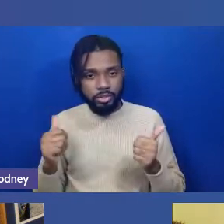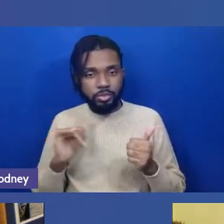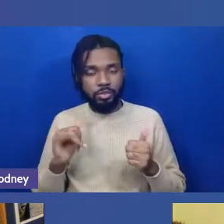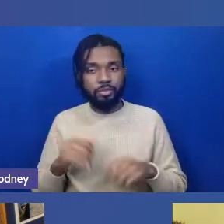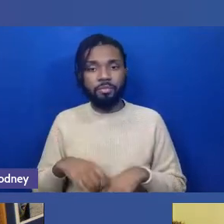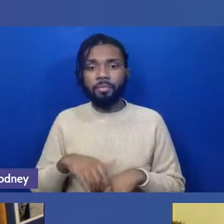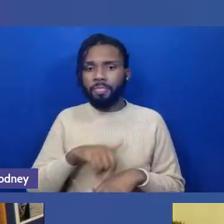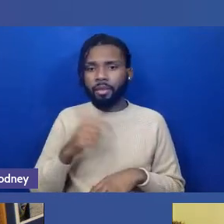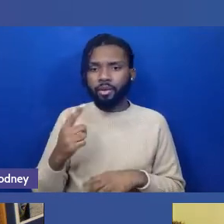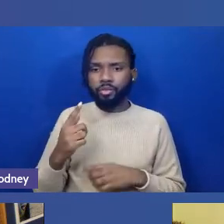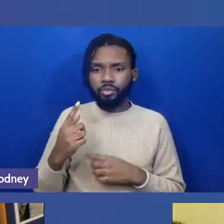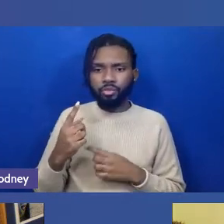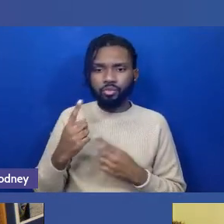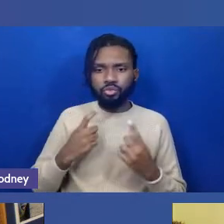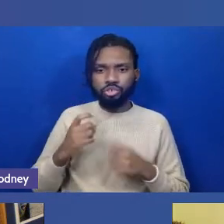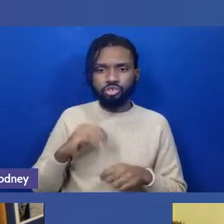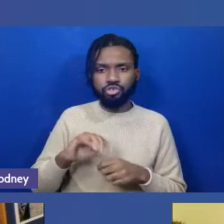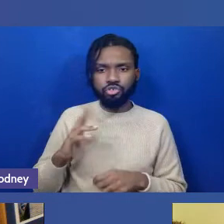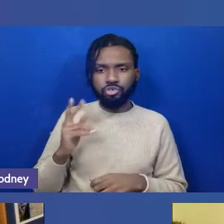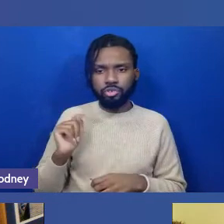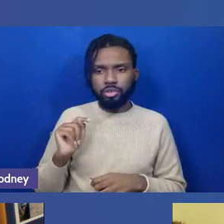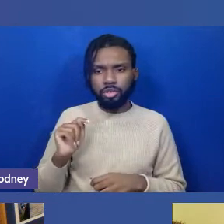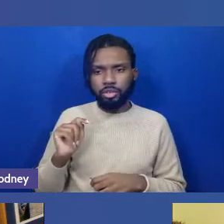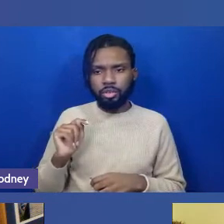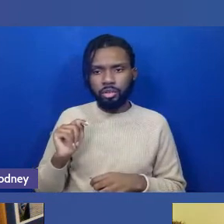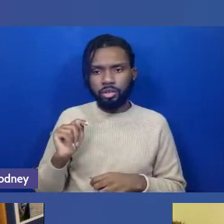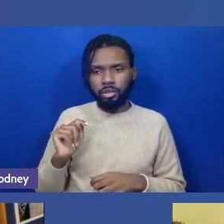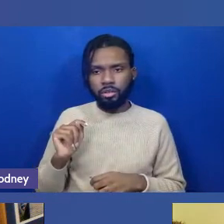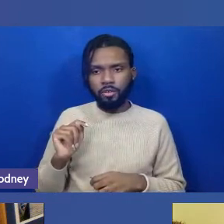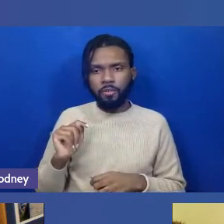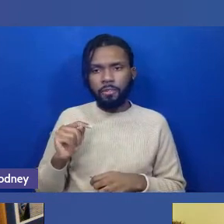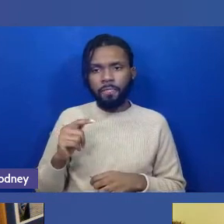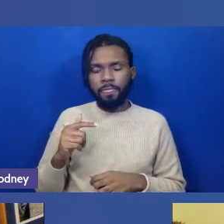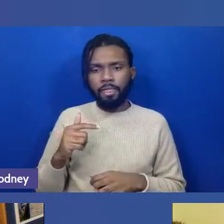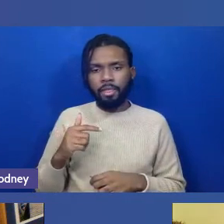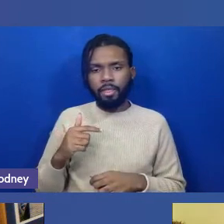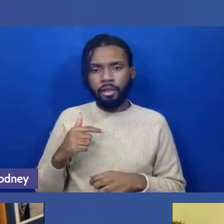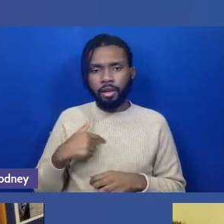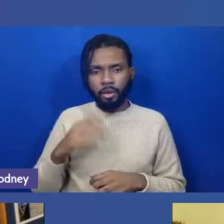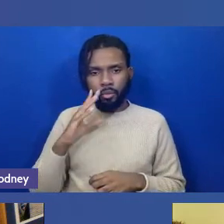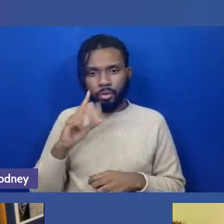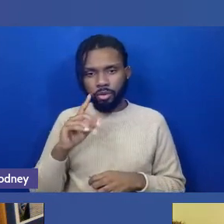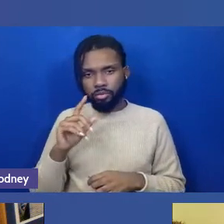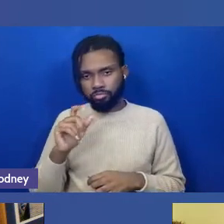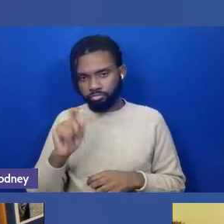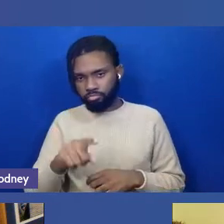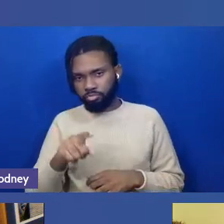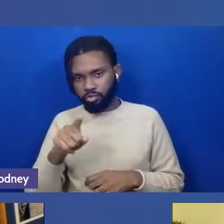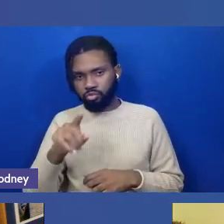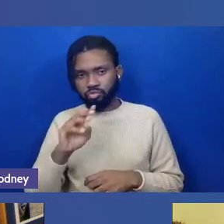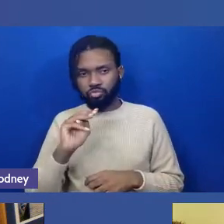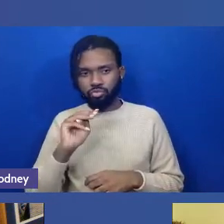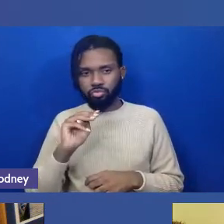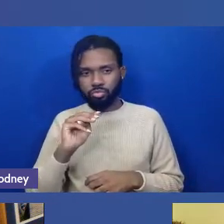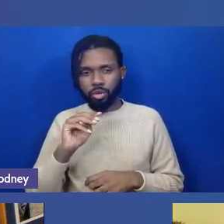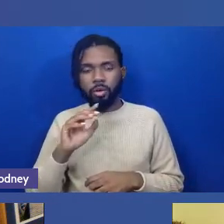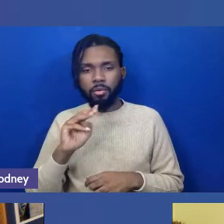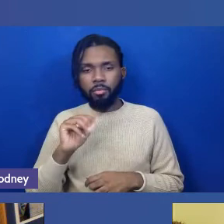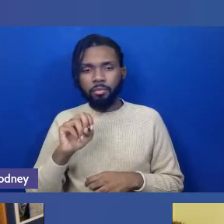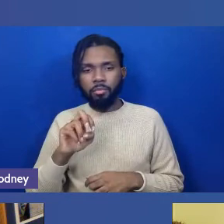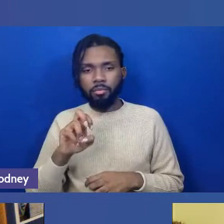seeing in the chat, I'm going to shout out to you, Meredith, that I'm wondering if you still want